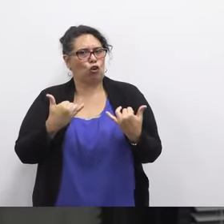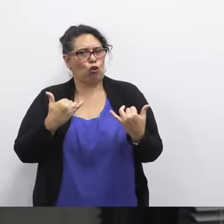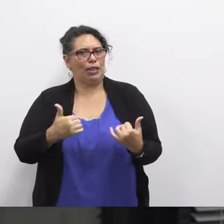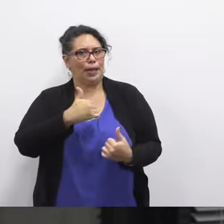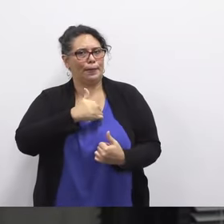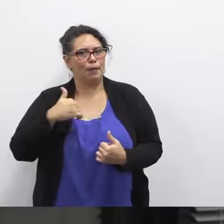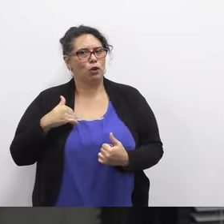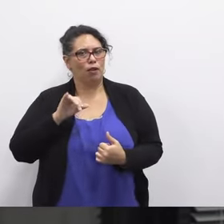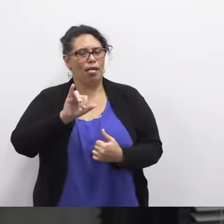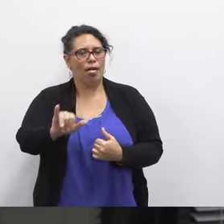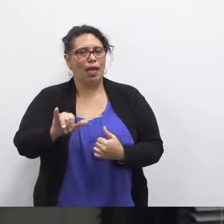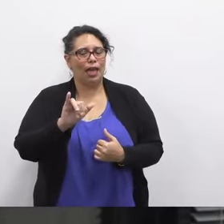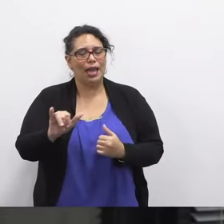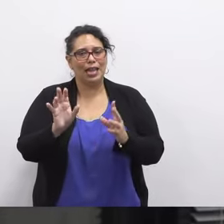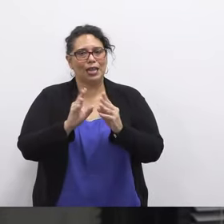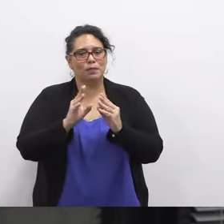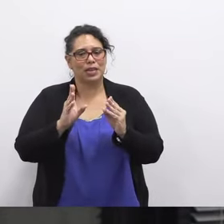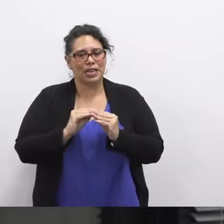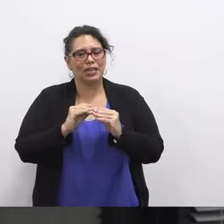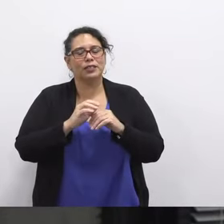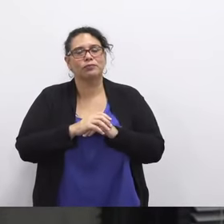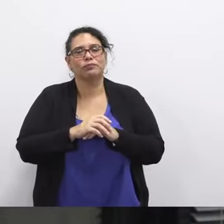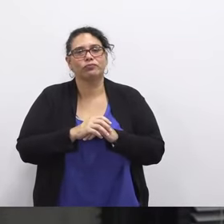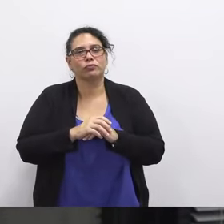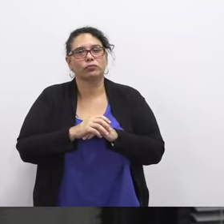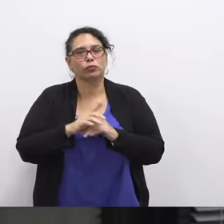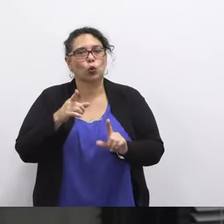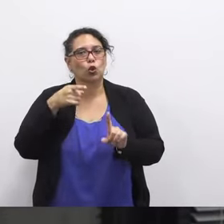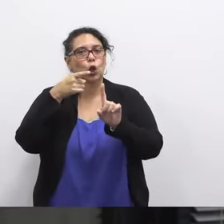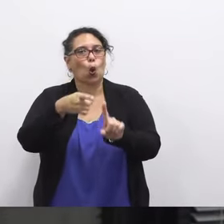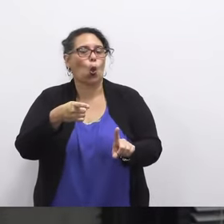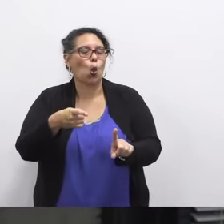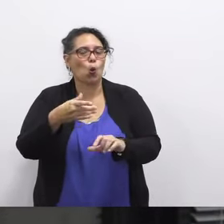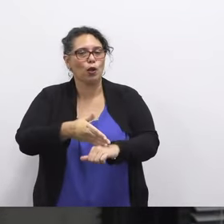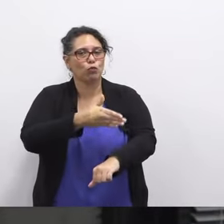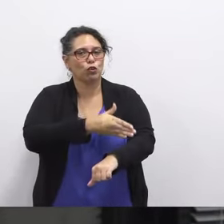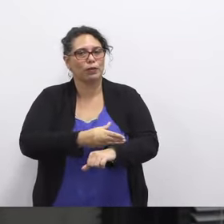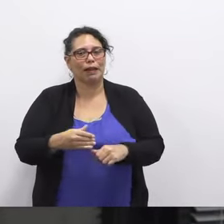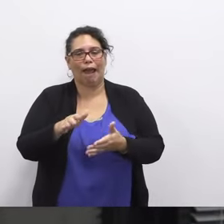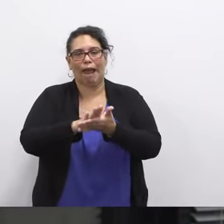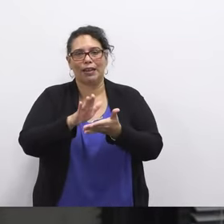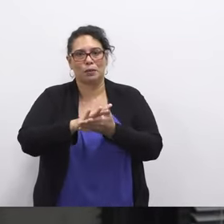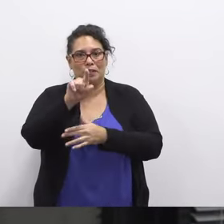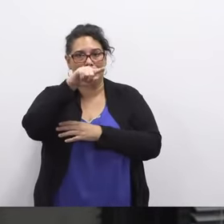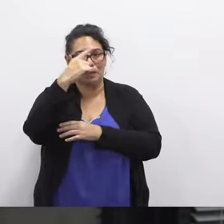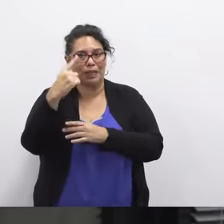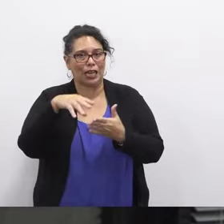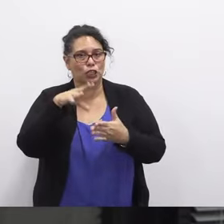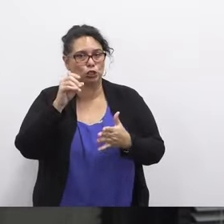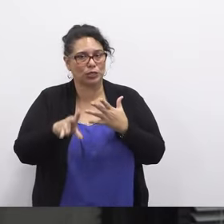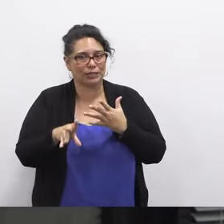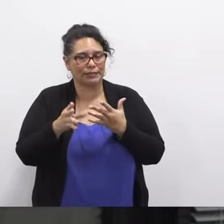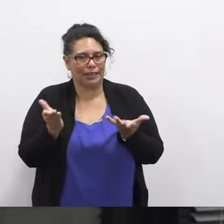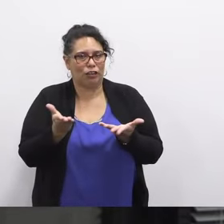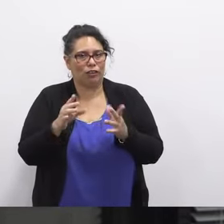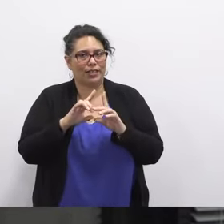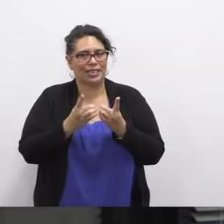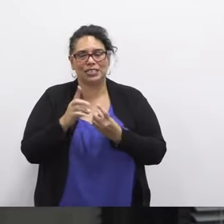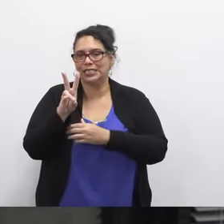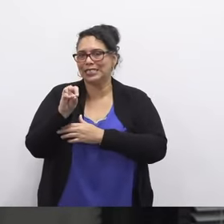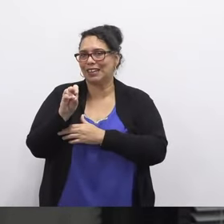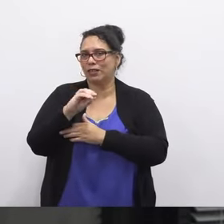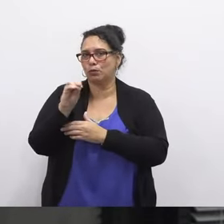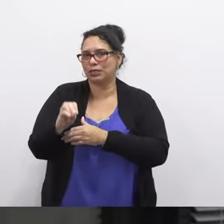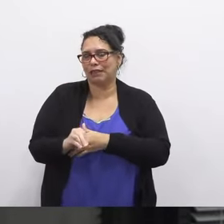that committee representing BLM Long Beach with the goal of improving academics for Black students in the district where 70%